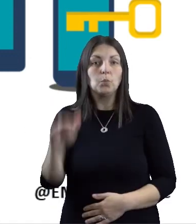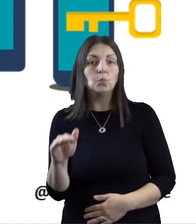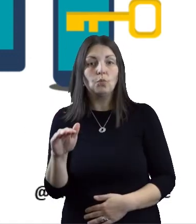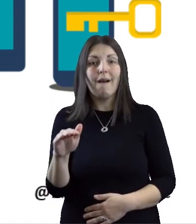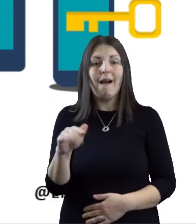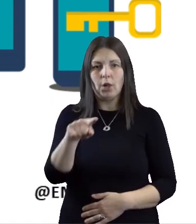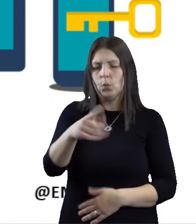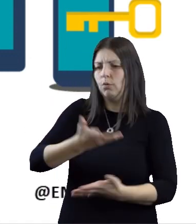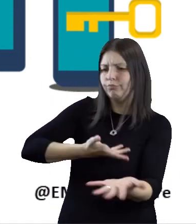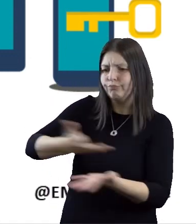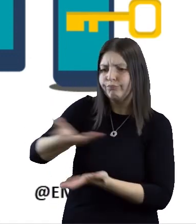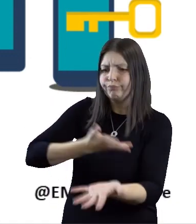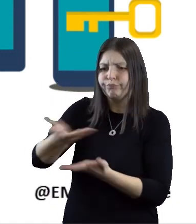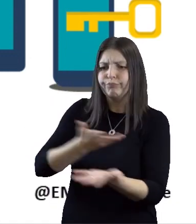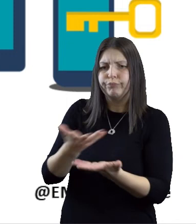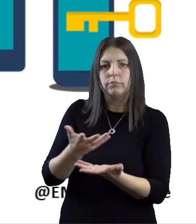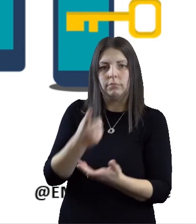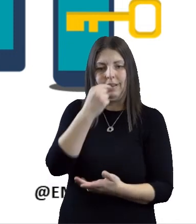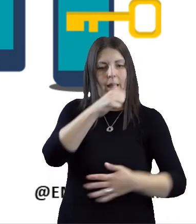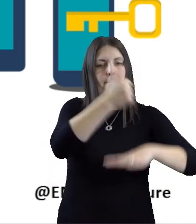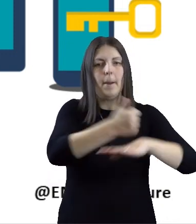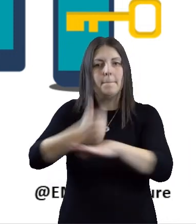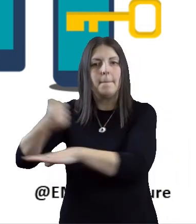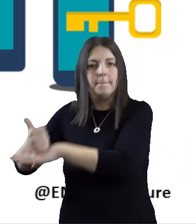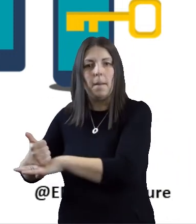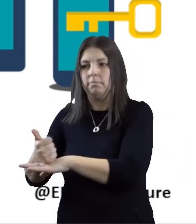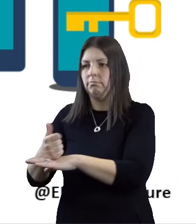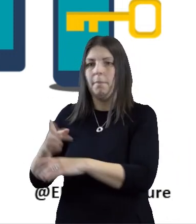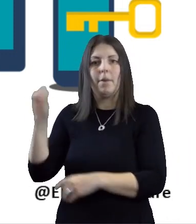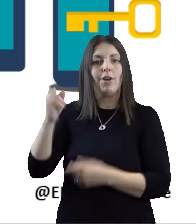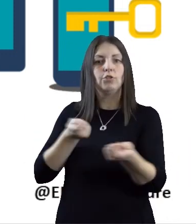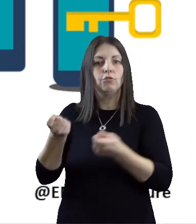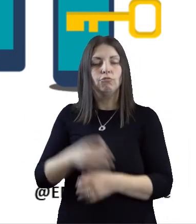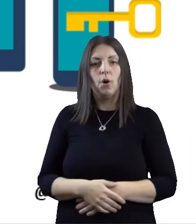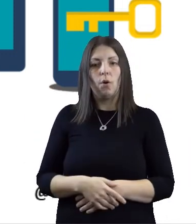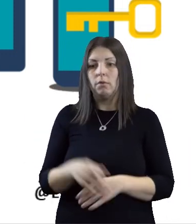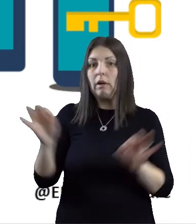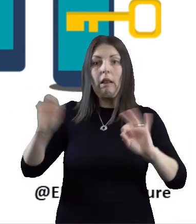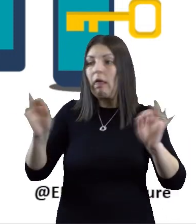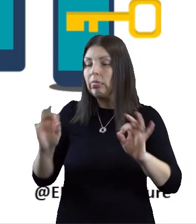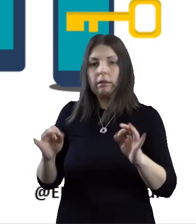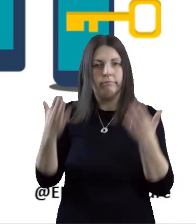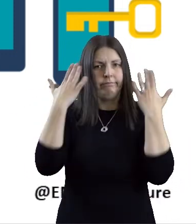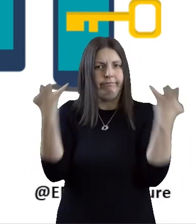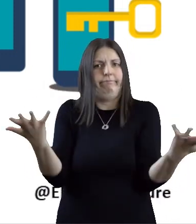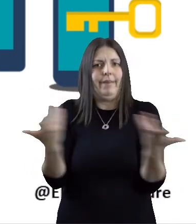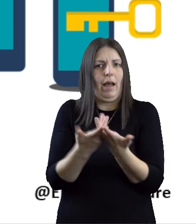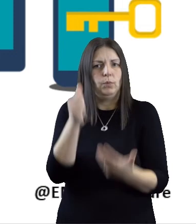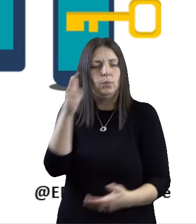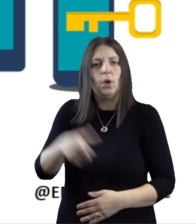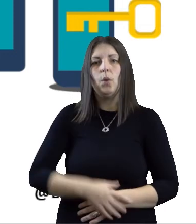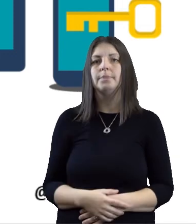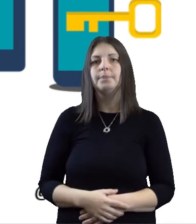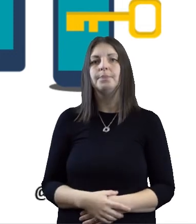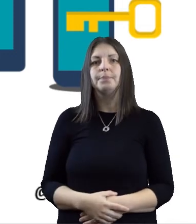Parental controls are a reason why a conversation at the start is so important. How do you know what security settings or parental